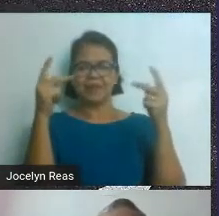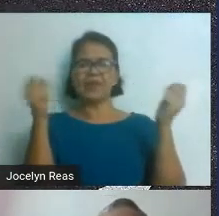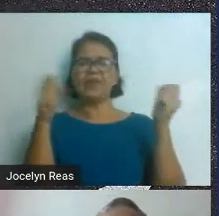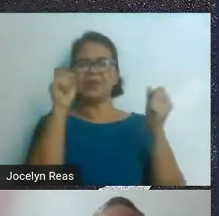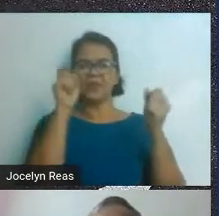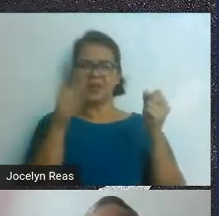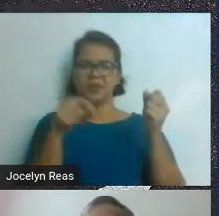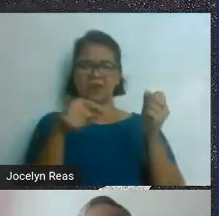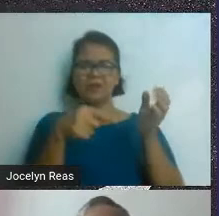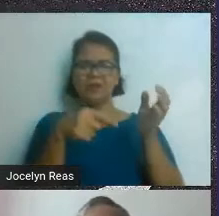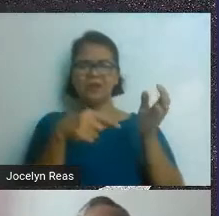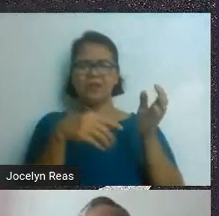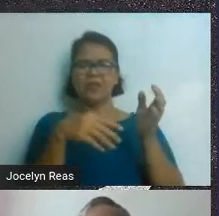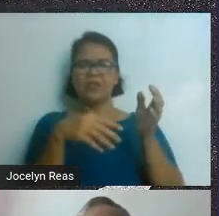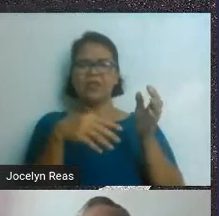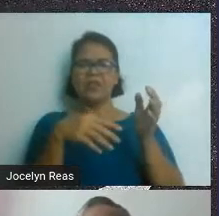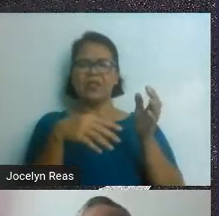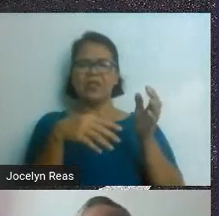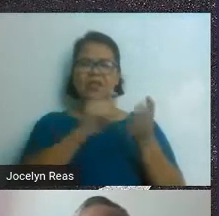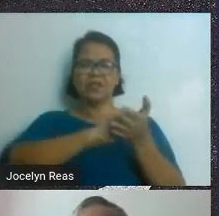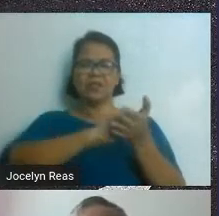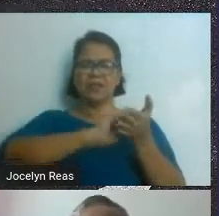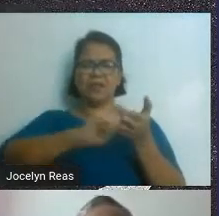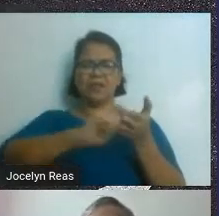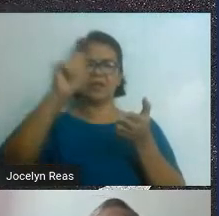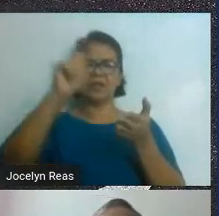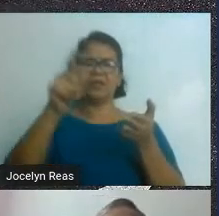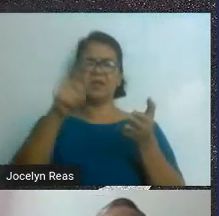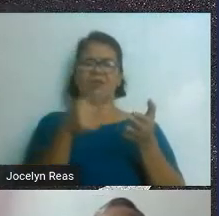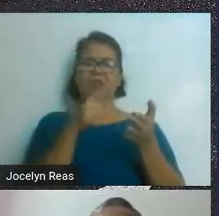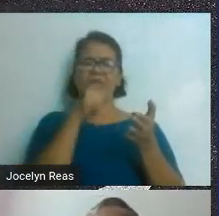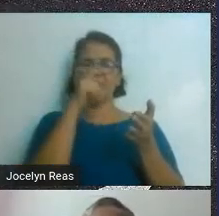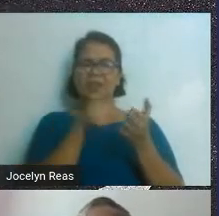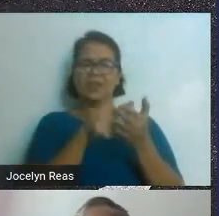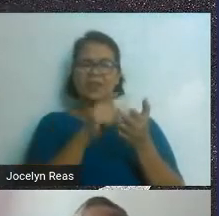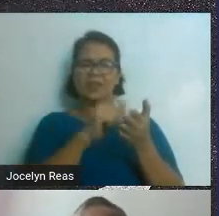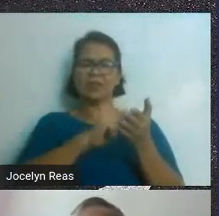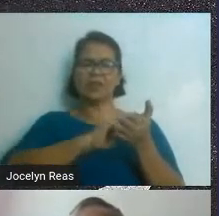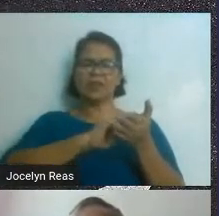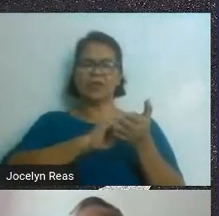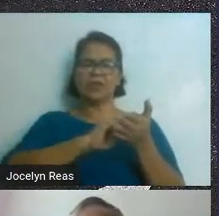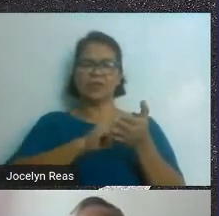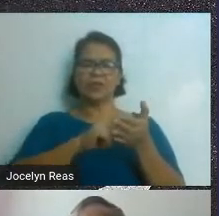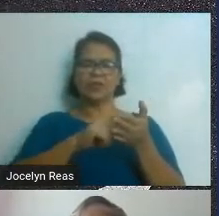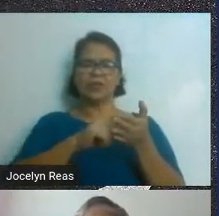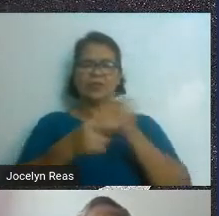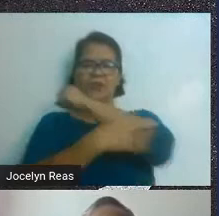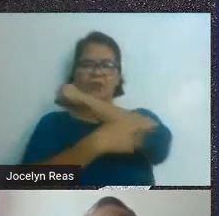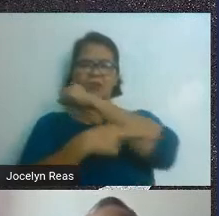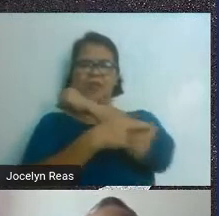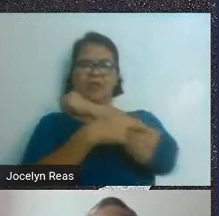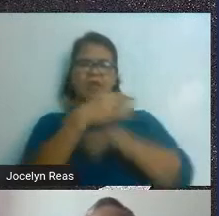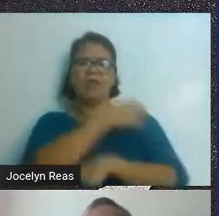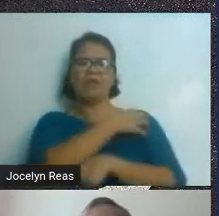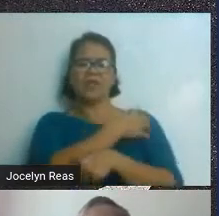office, magsasubmit siya ng implementation plan, kasama kung sino yung mga learners